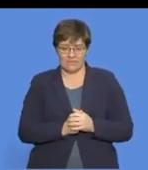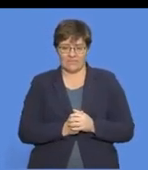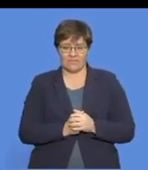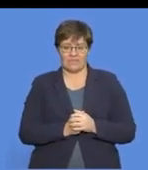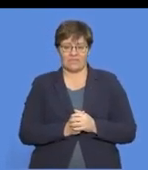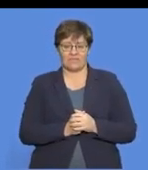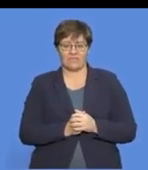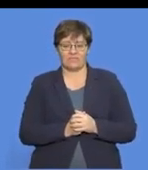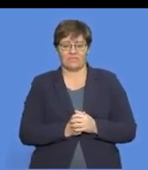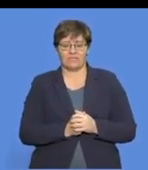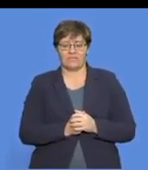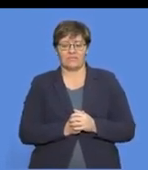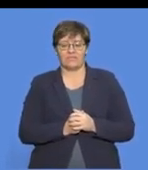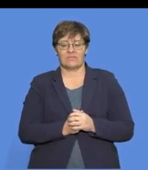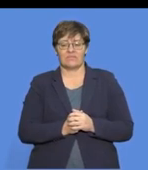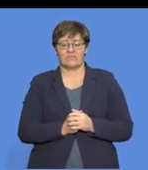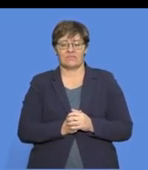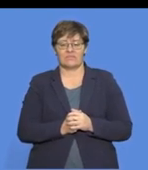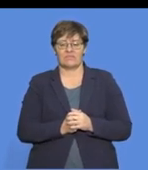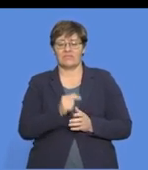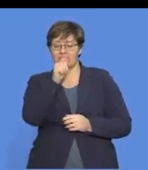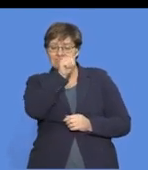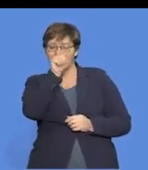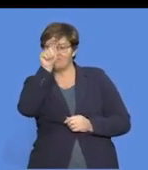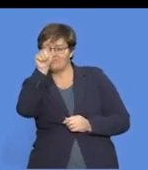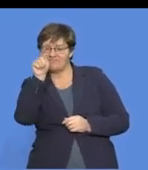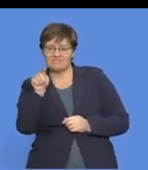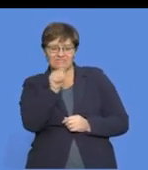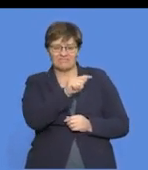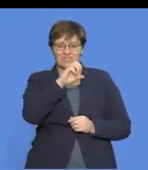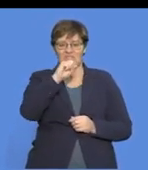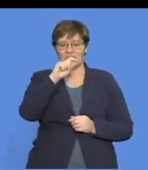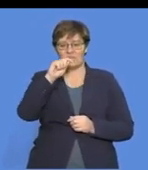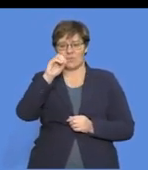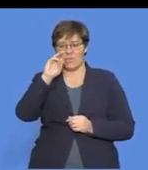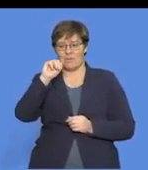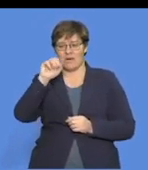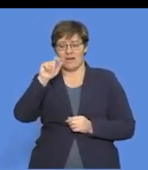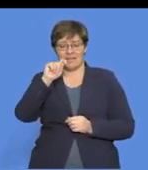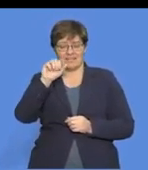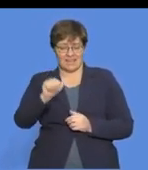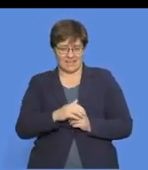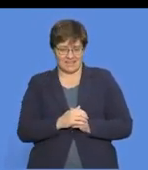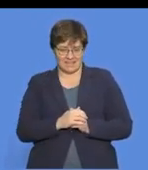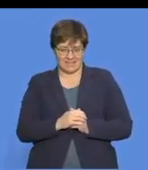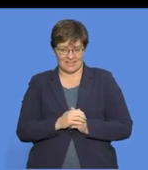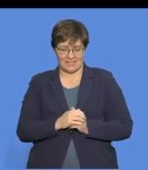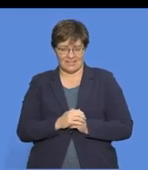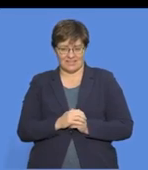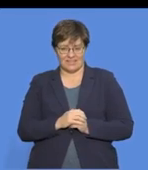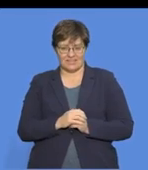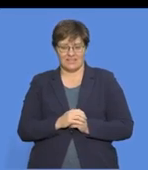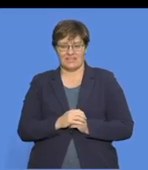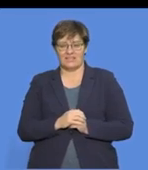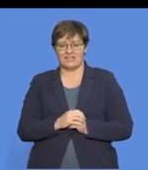with some of these stomata, and you can